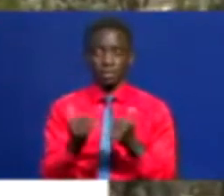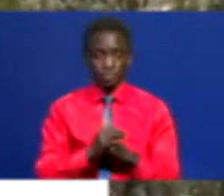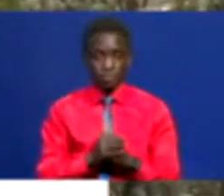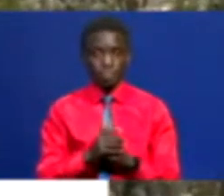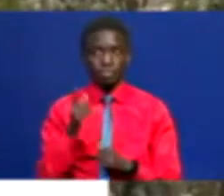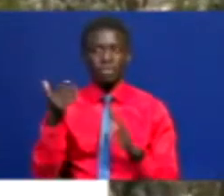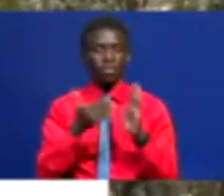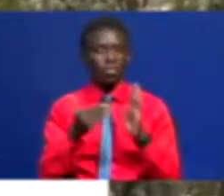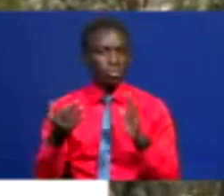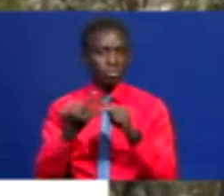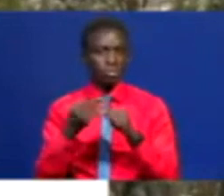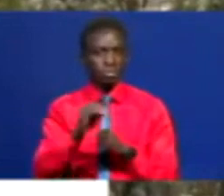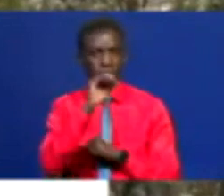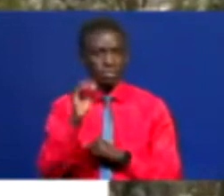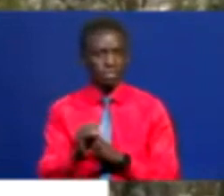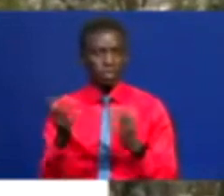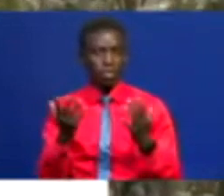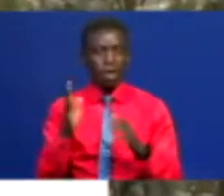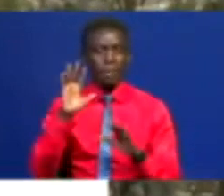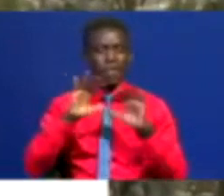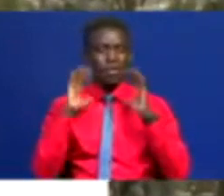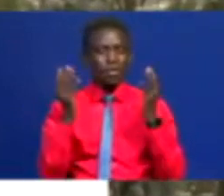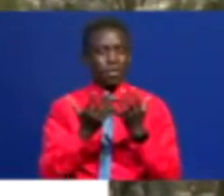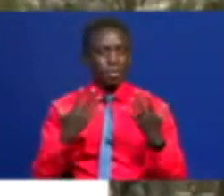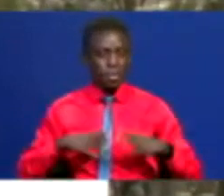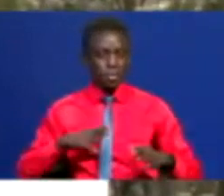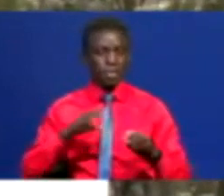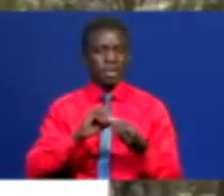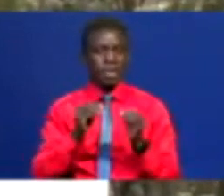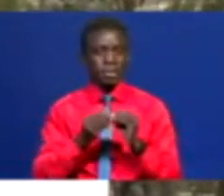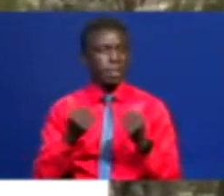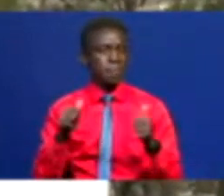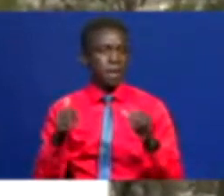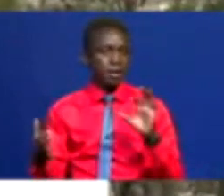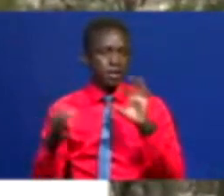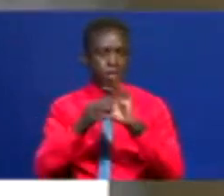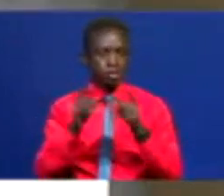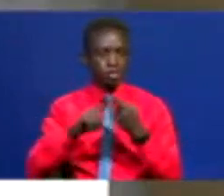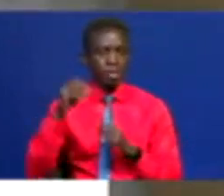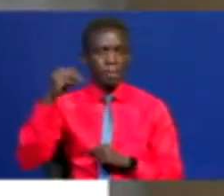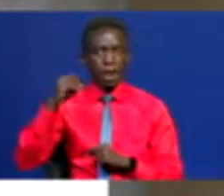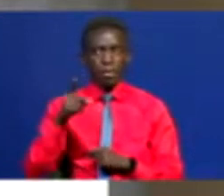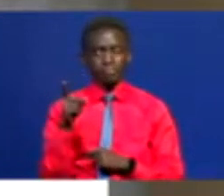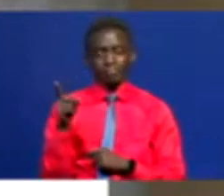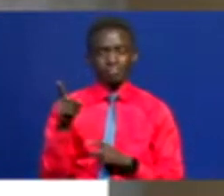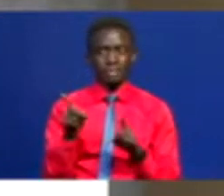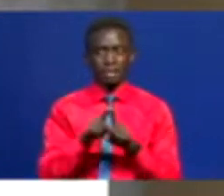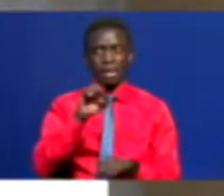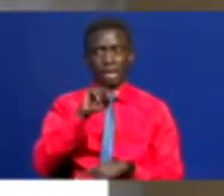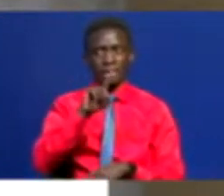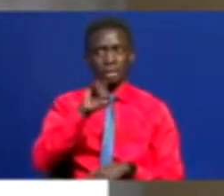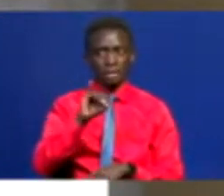against 80% of the continent's population yet to be connected to our power grid. Enzi Ijayo